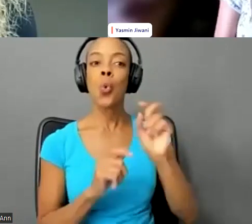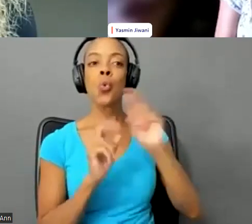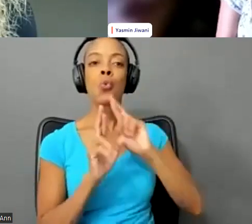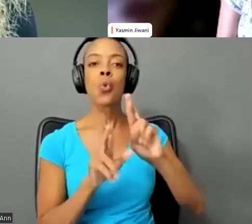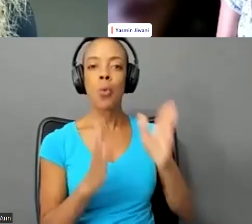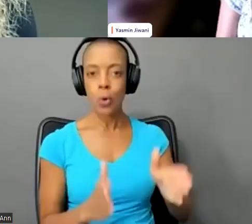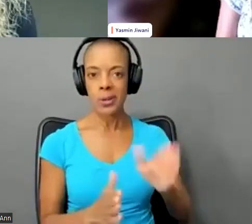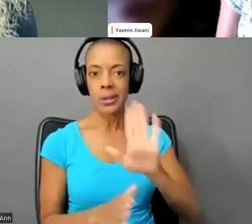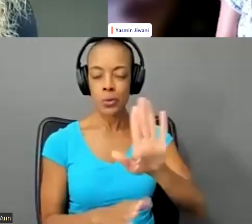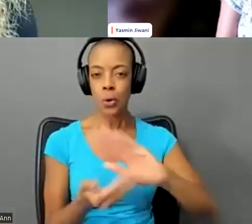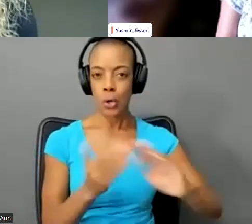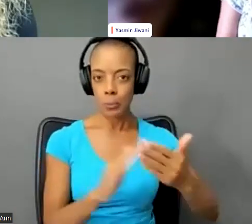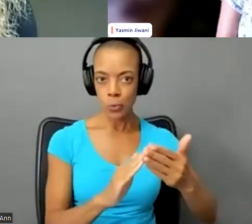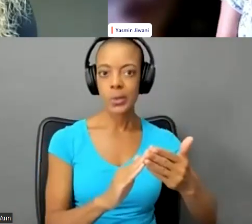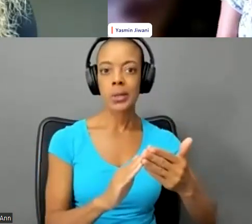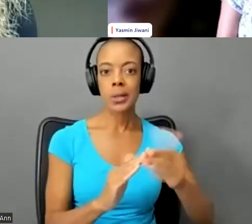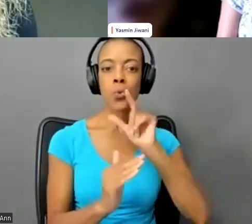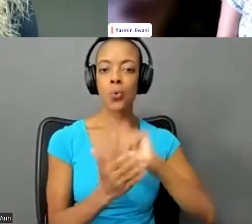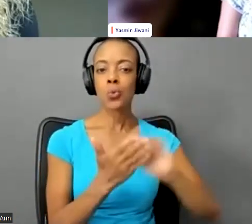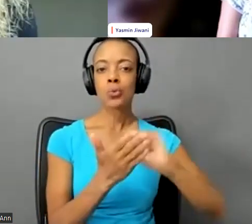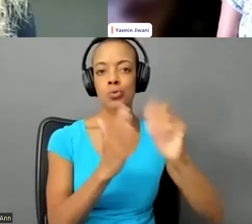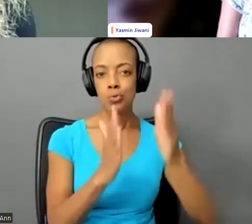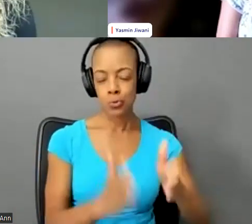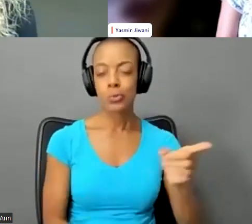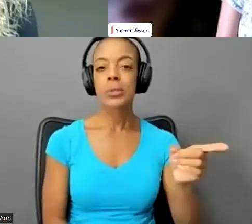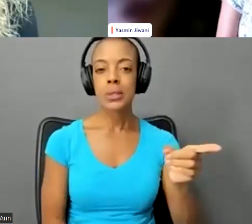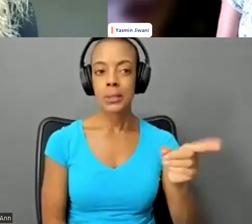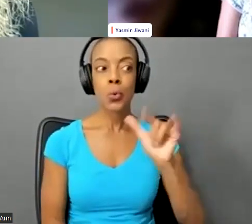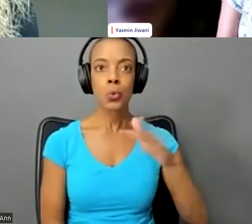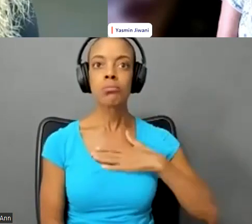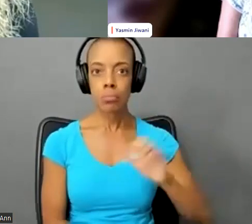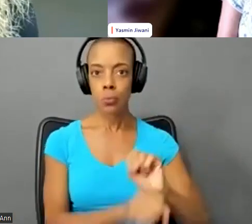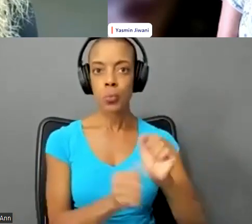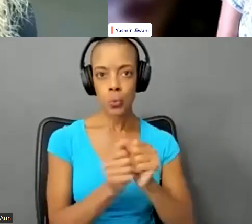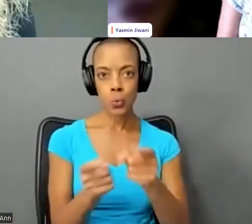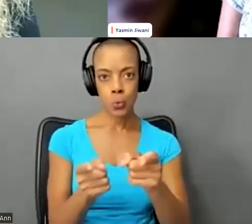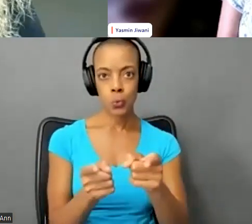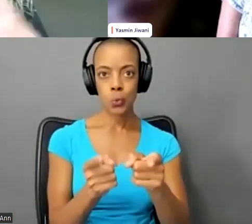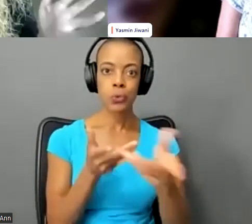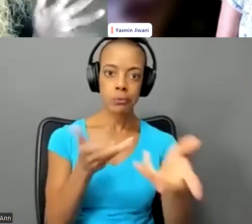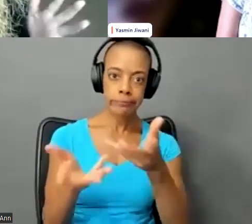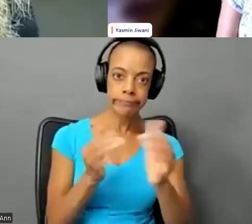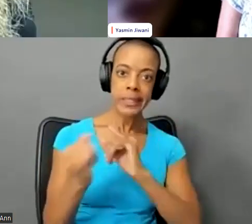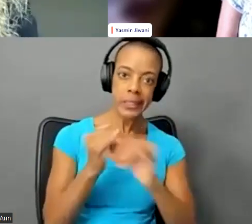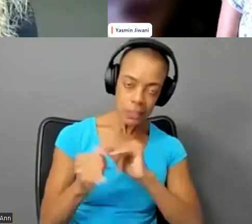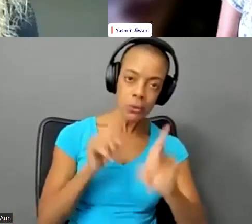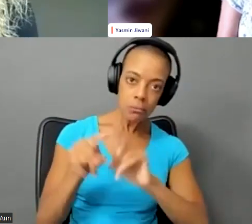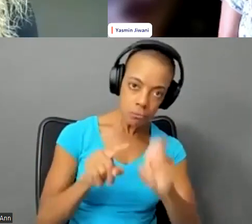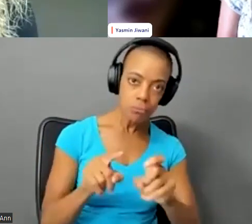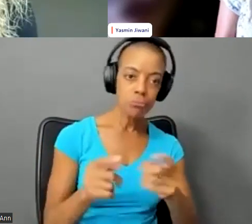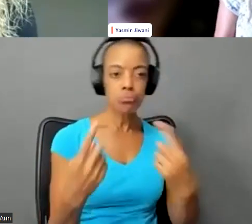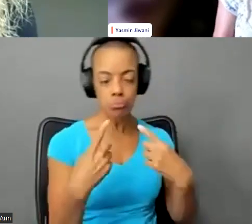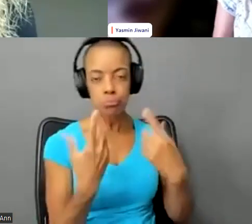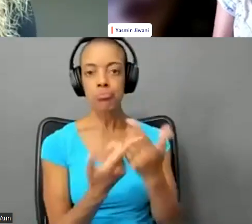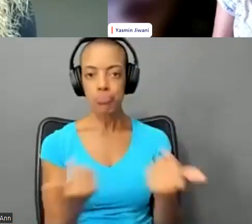community and what issues are really important to them and who will work with you to, you know, really kind of, again,